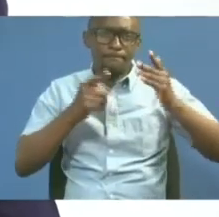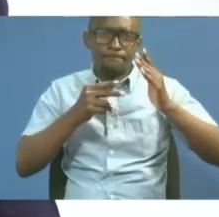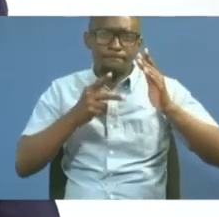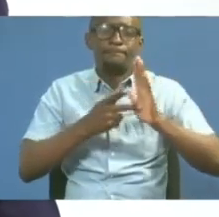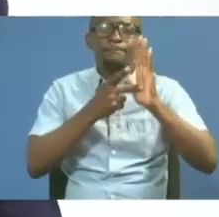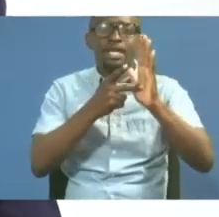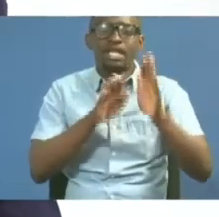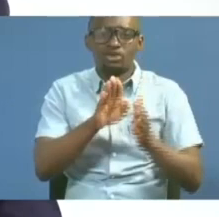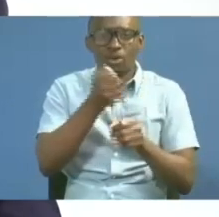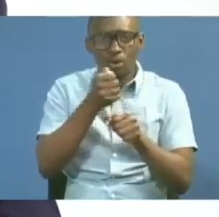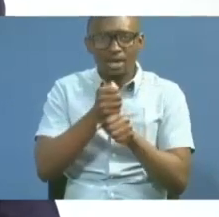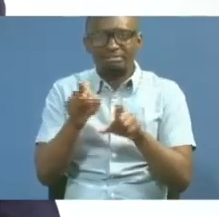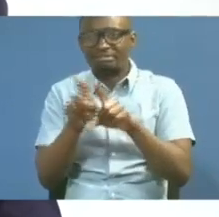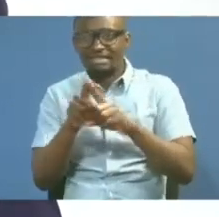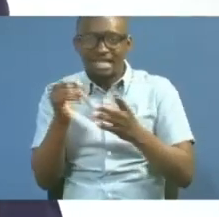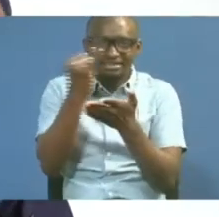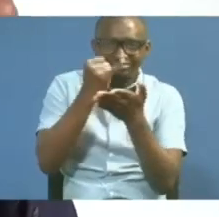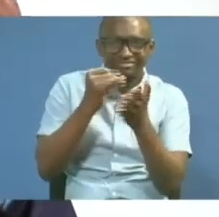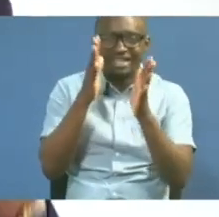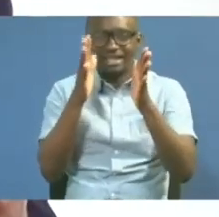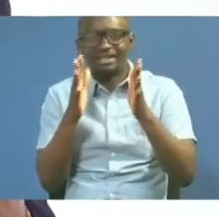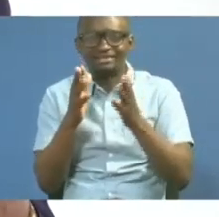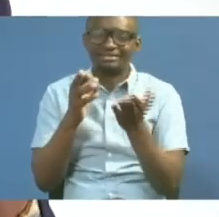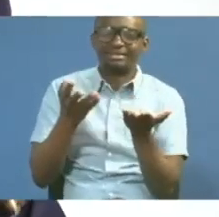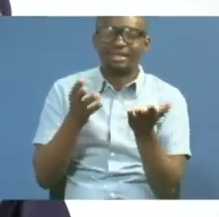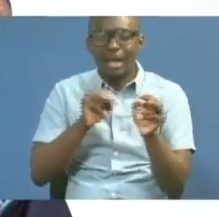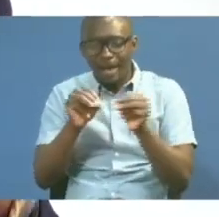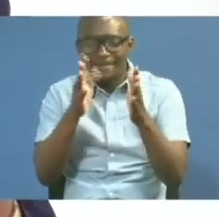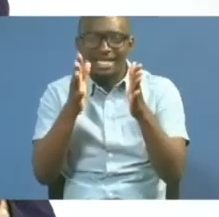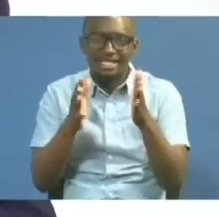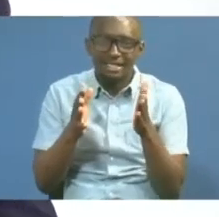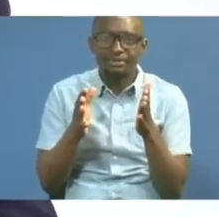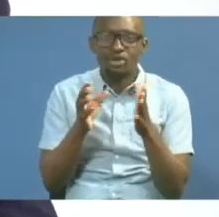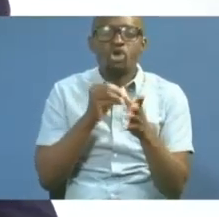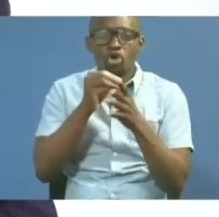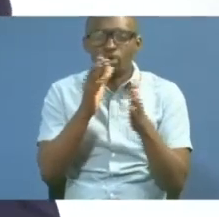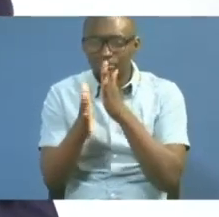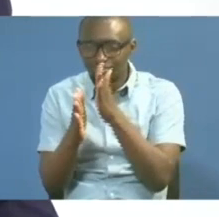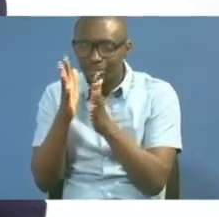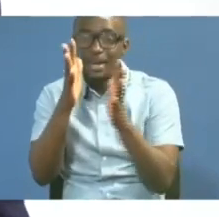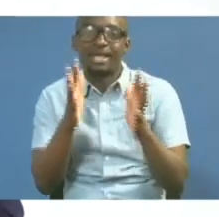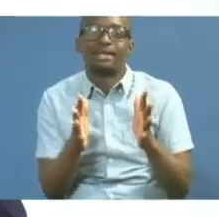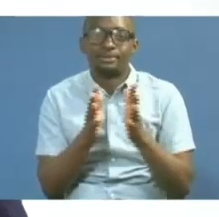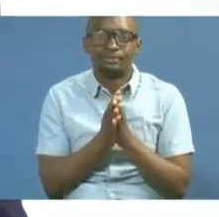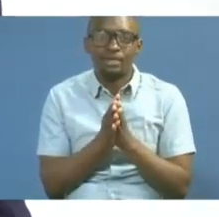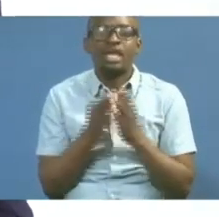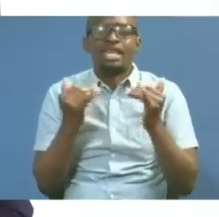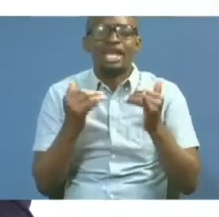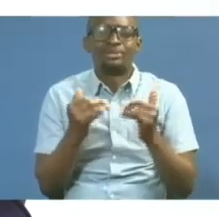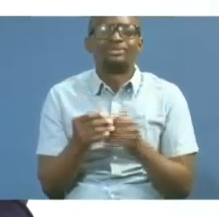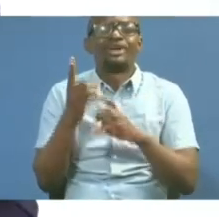to present your work either as an architect, either as a construction manager, a real estate manager, or a